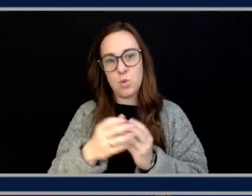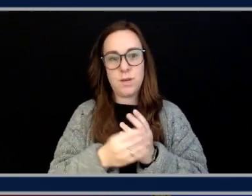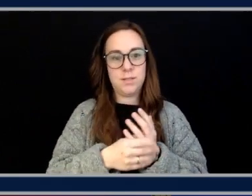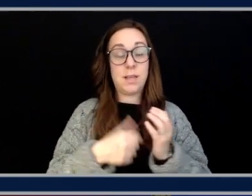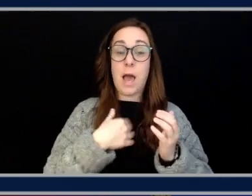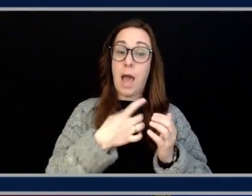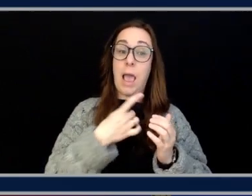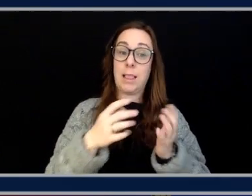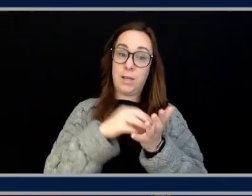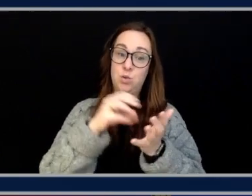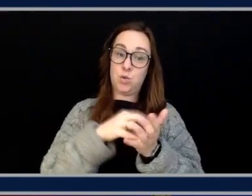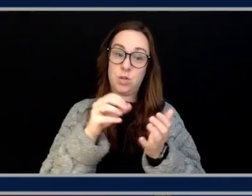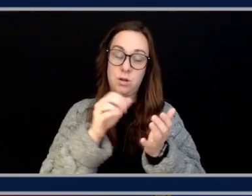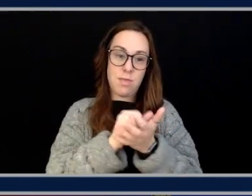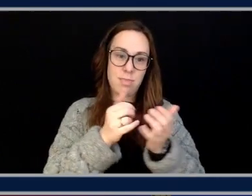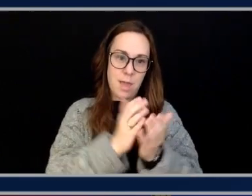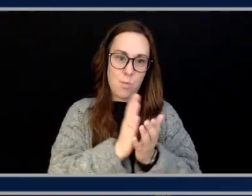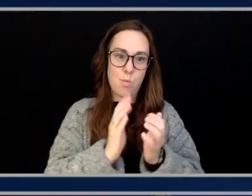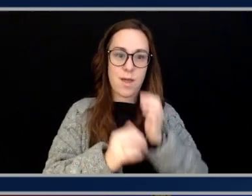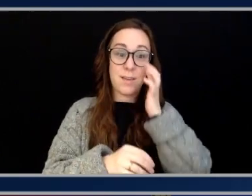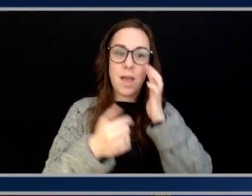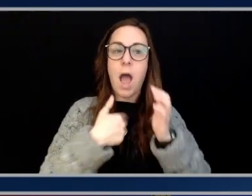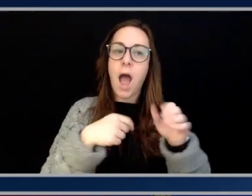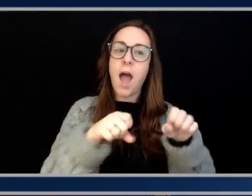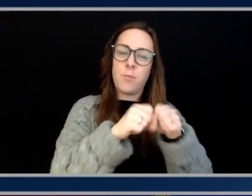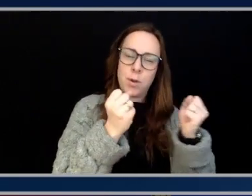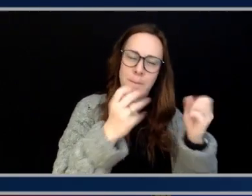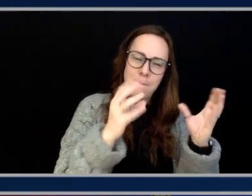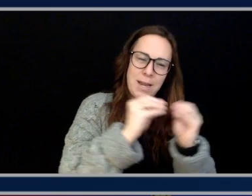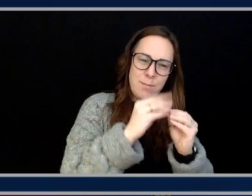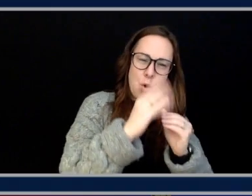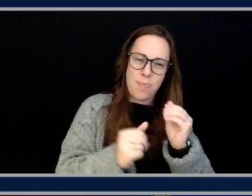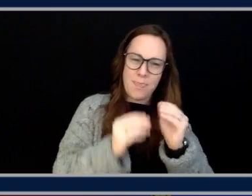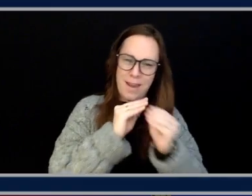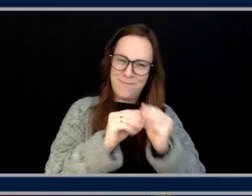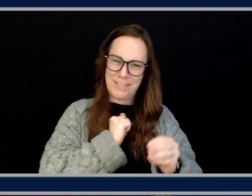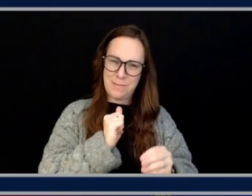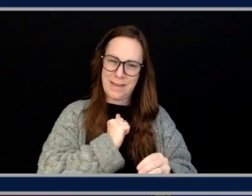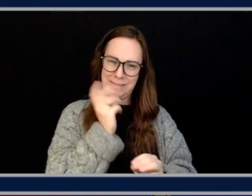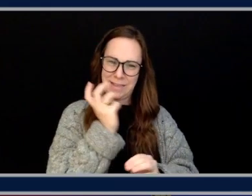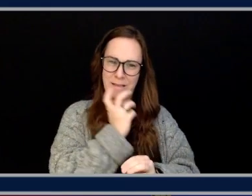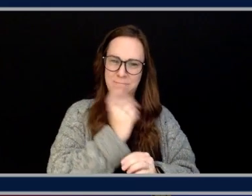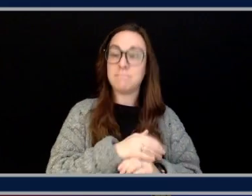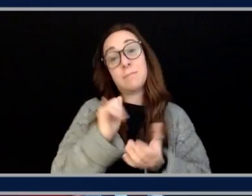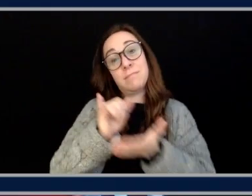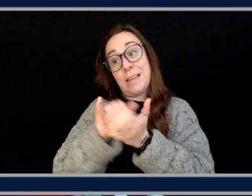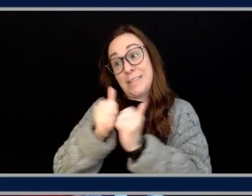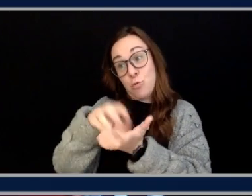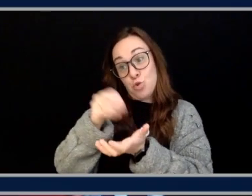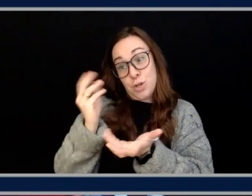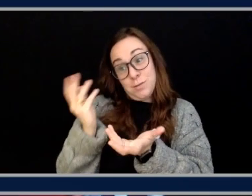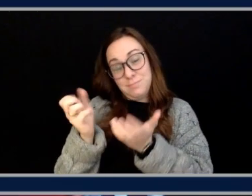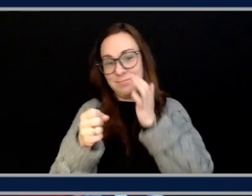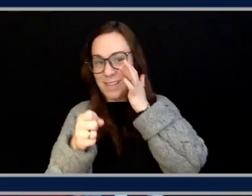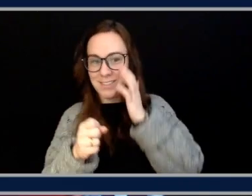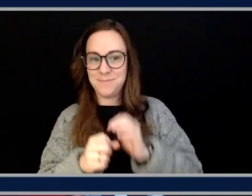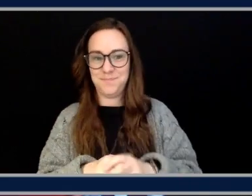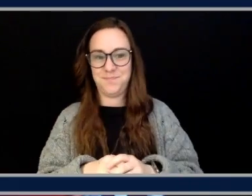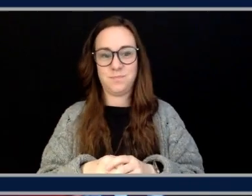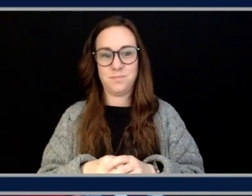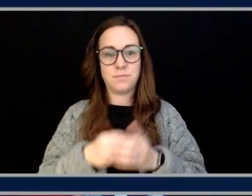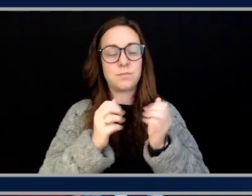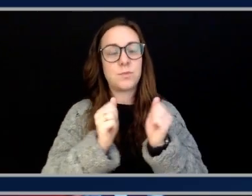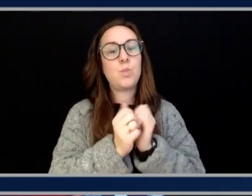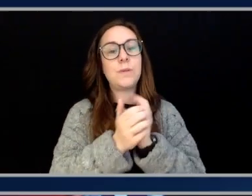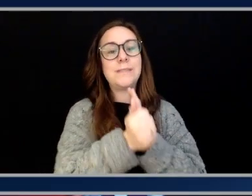I learn. Yeah, I have broken more things than fixed through that crude way of learning. Yeah, and so through the Skill Builder page,